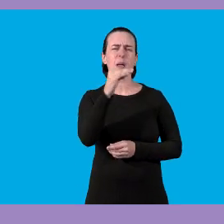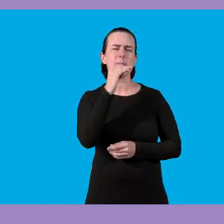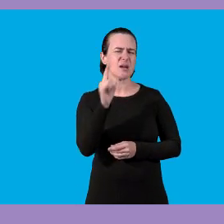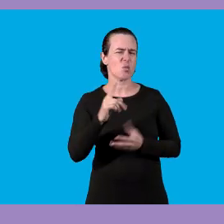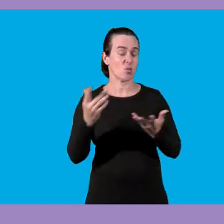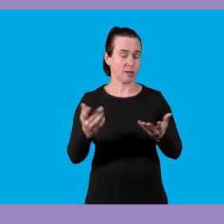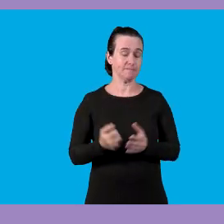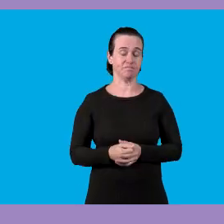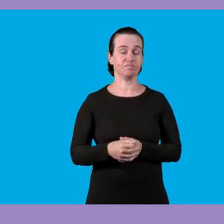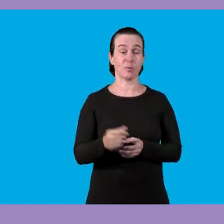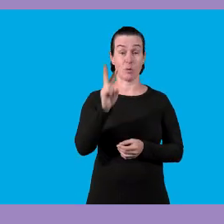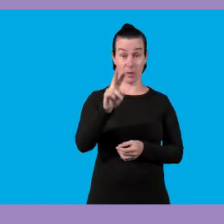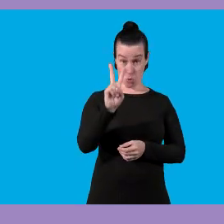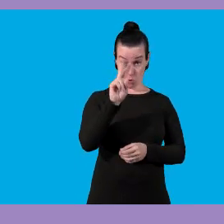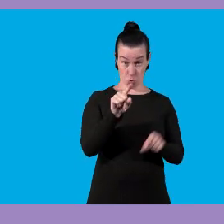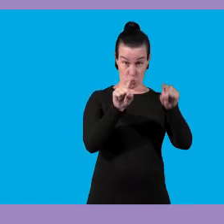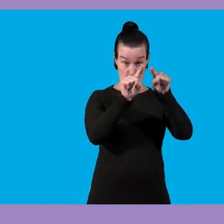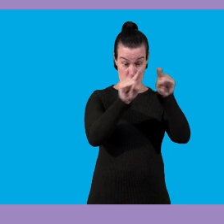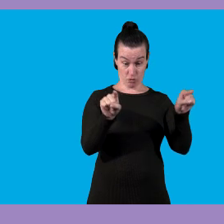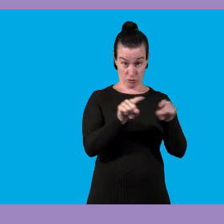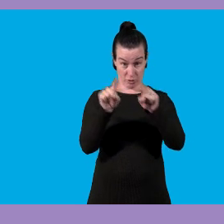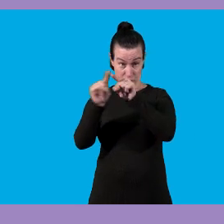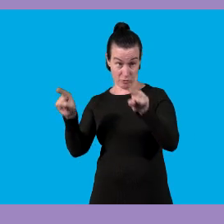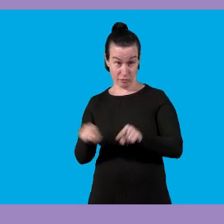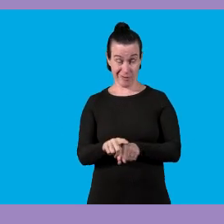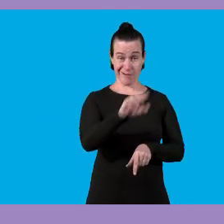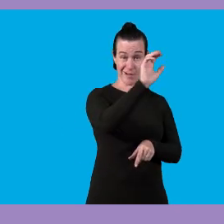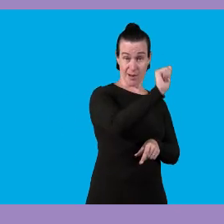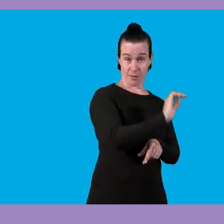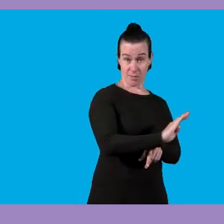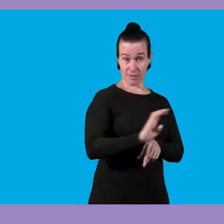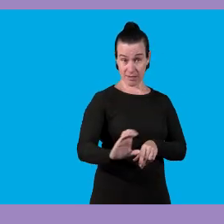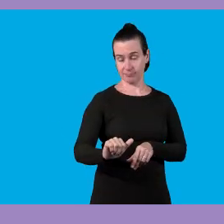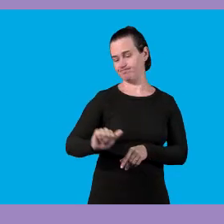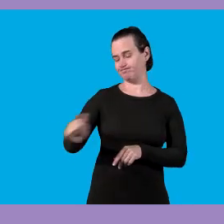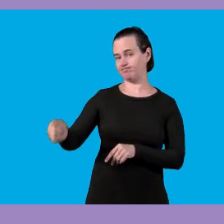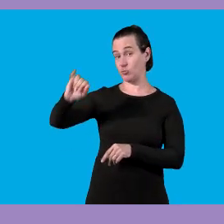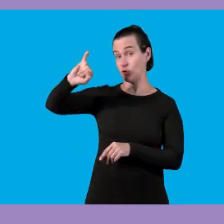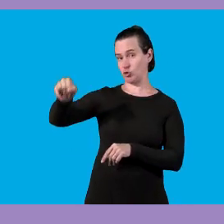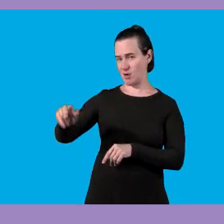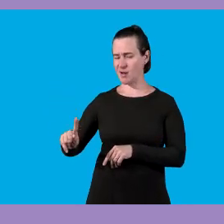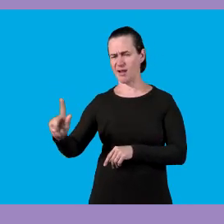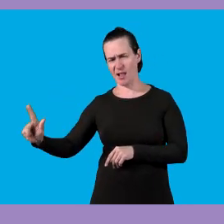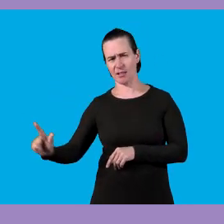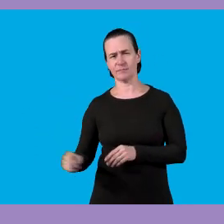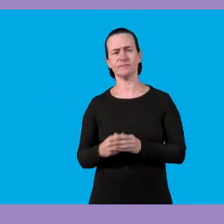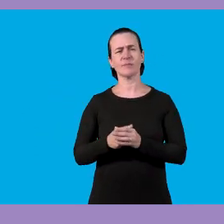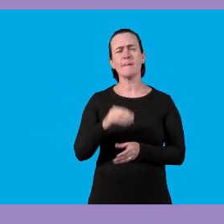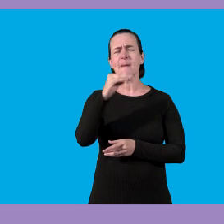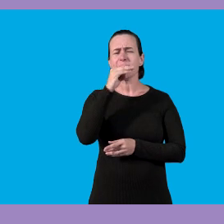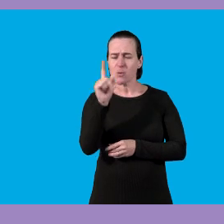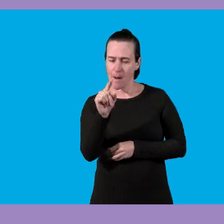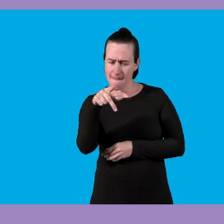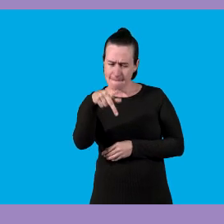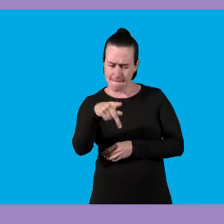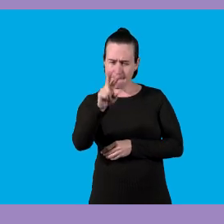two triangles, triangle ABC and triangle JKL. When we say proportional, we are looking at it from